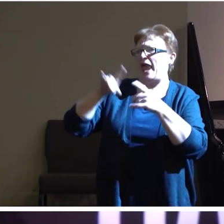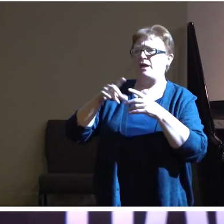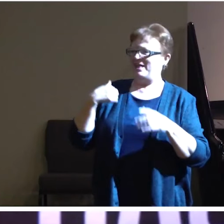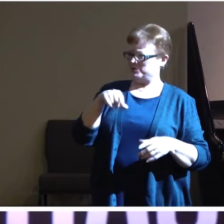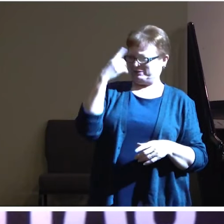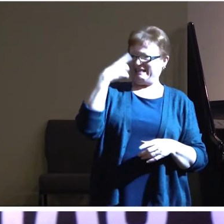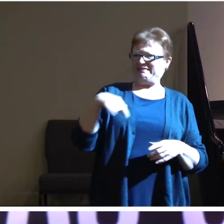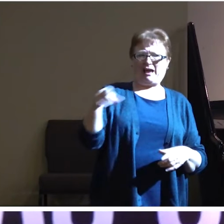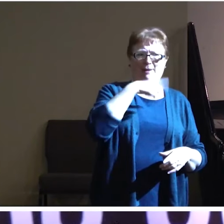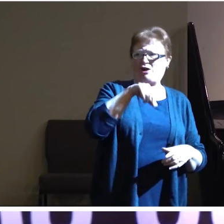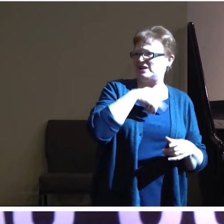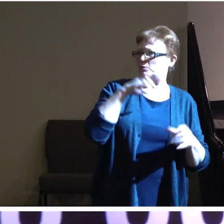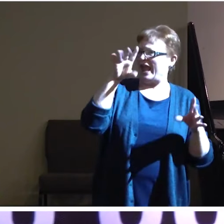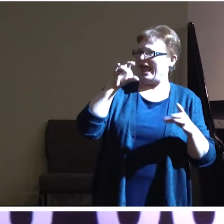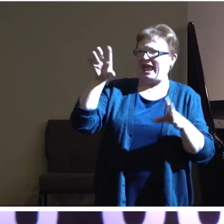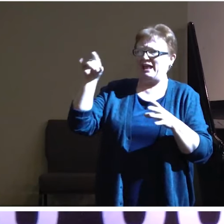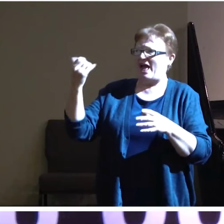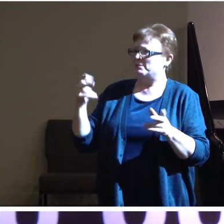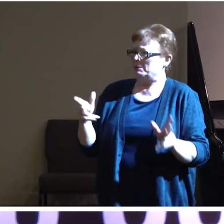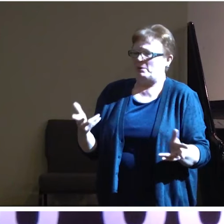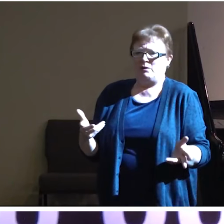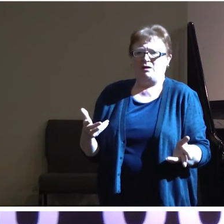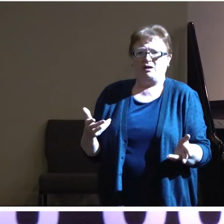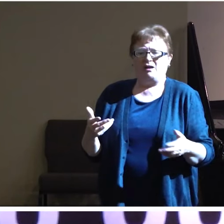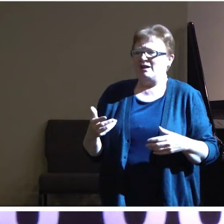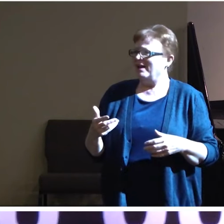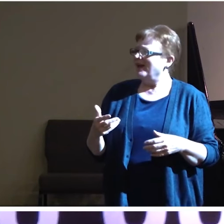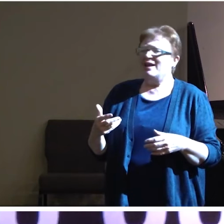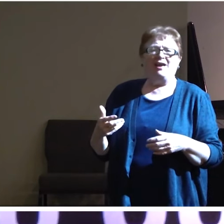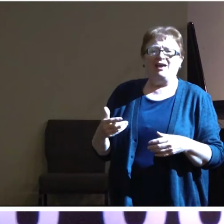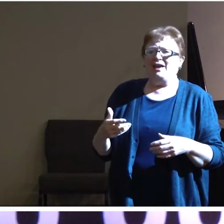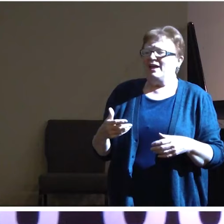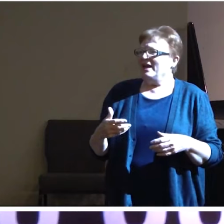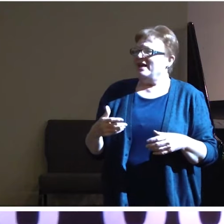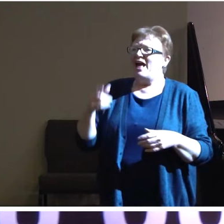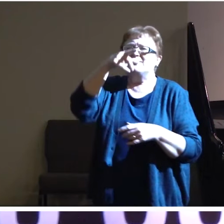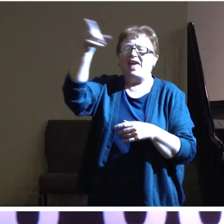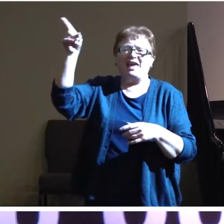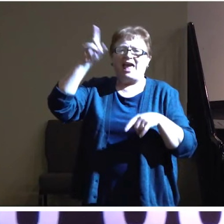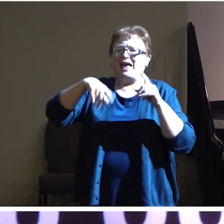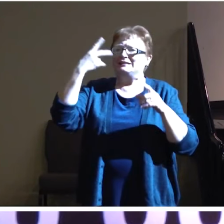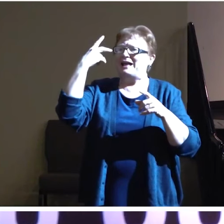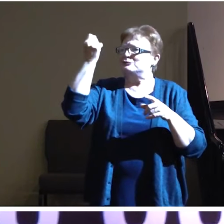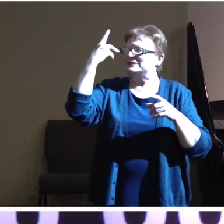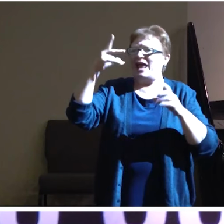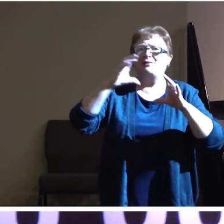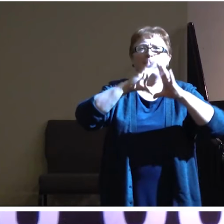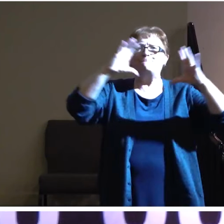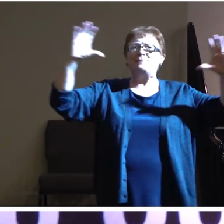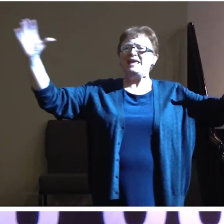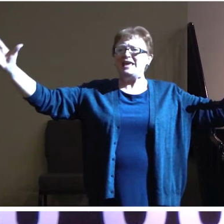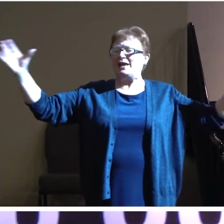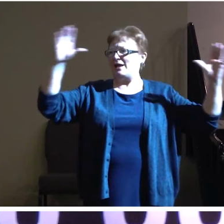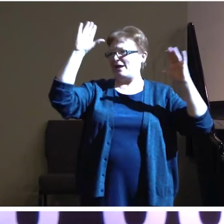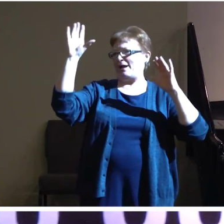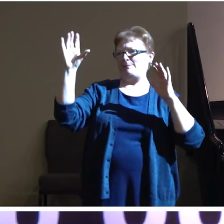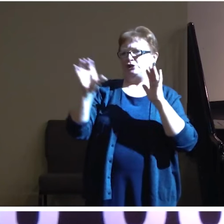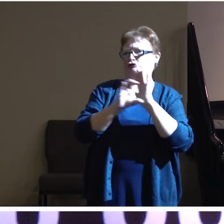So this is where human reason by itself leaves us. We don't see the big picture. We can't see the broad, broader story.